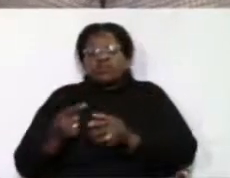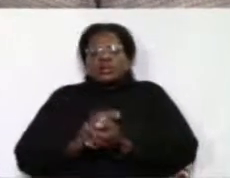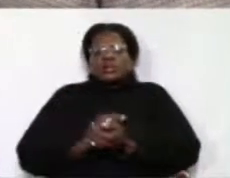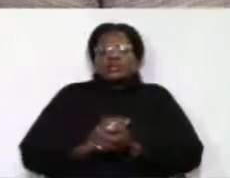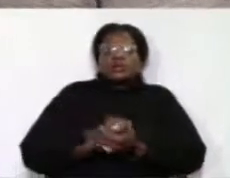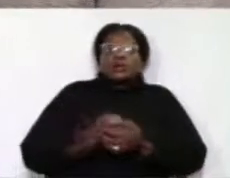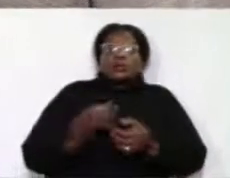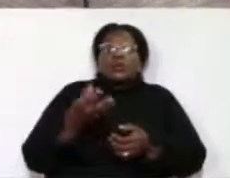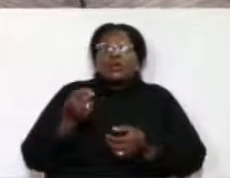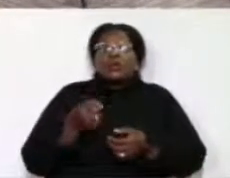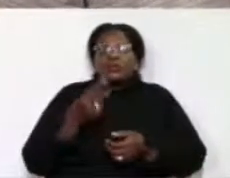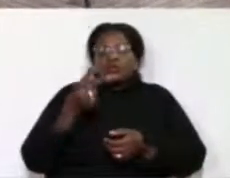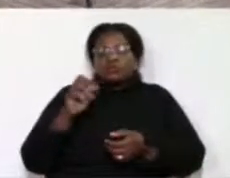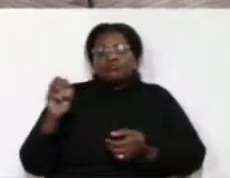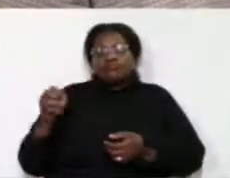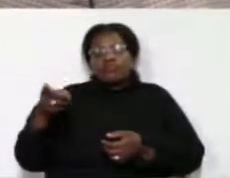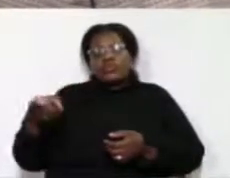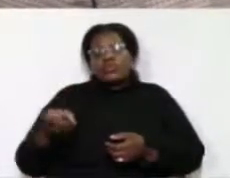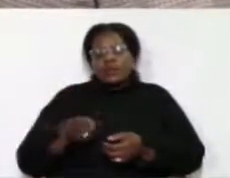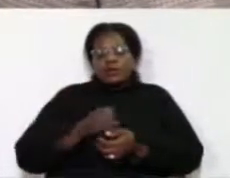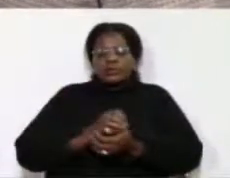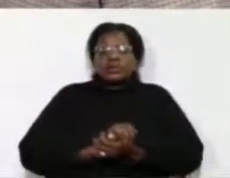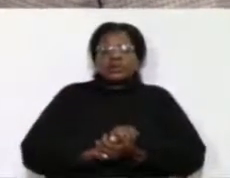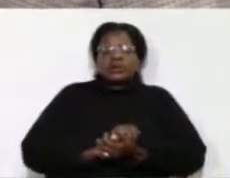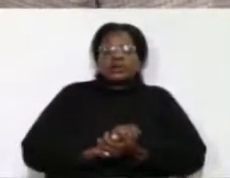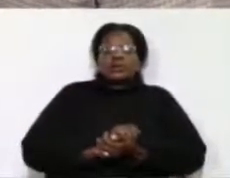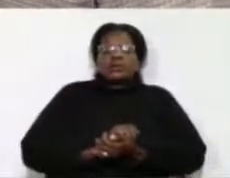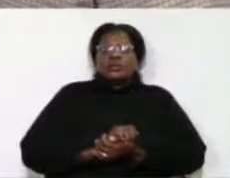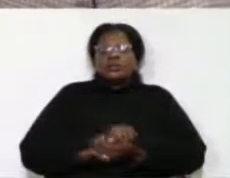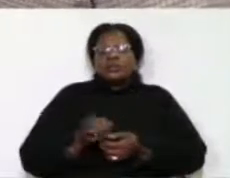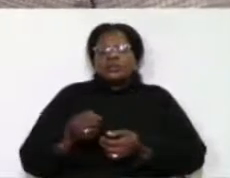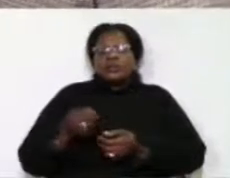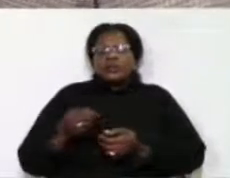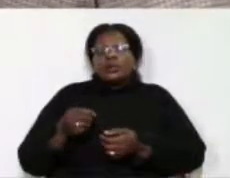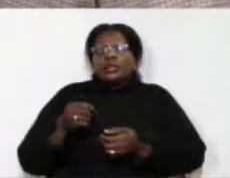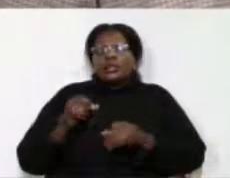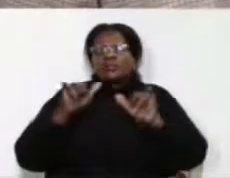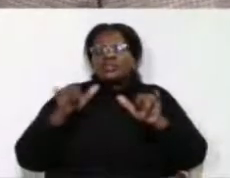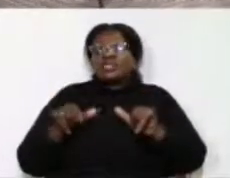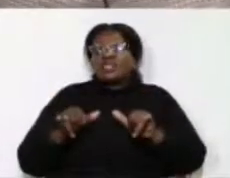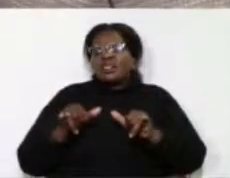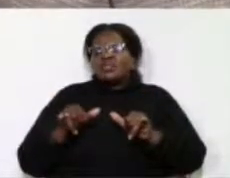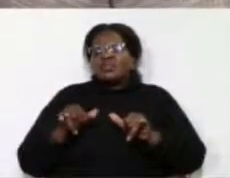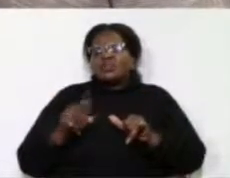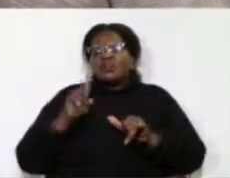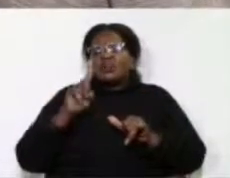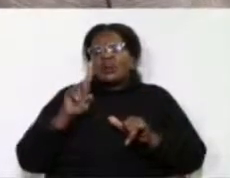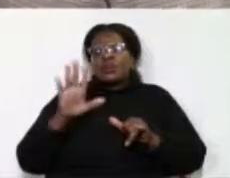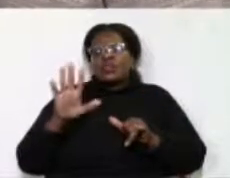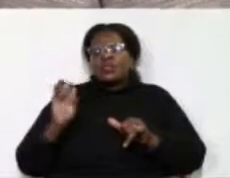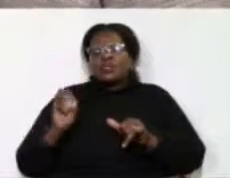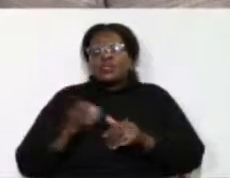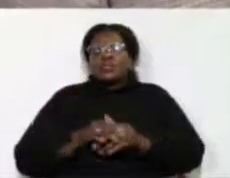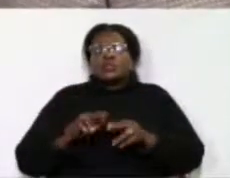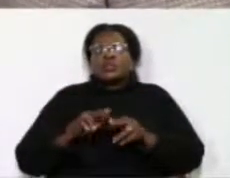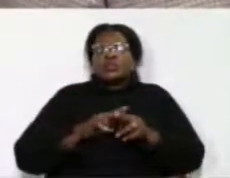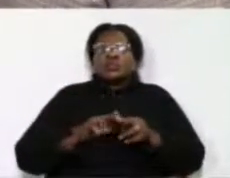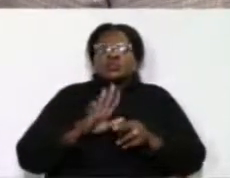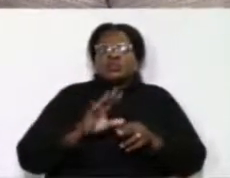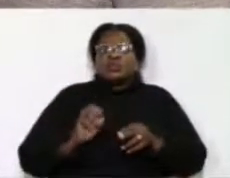200,000 there. The cost of all the flour and everything was 50, so we're left with 150. Yeah. Then you've got operating expenses, which